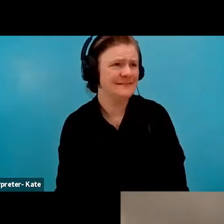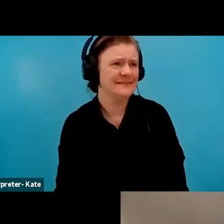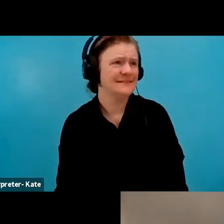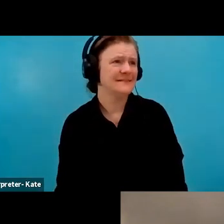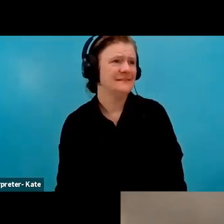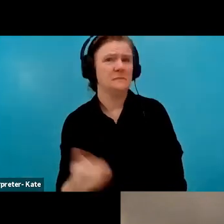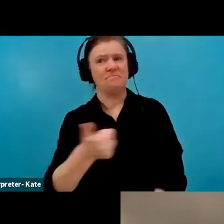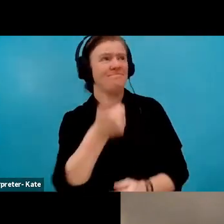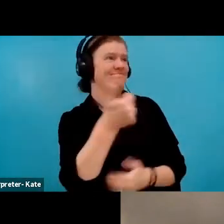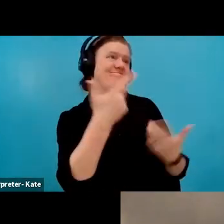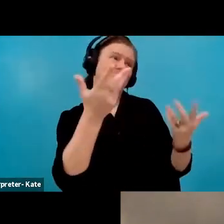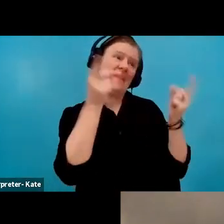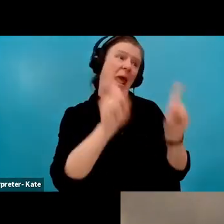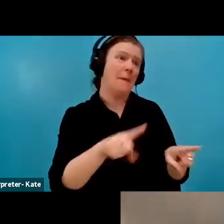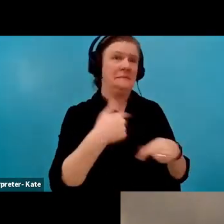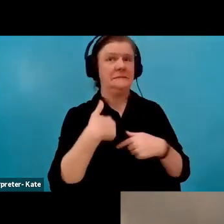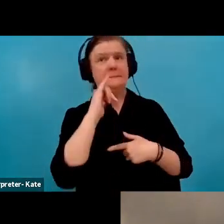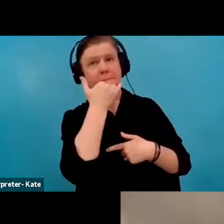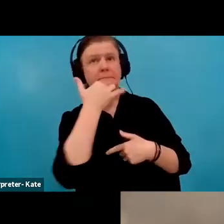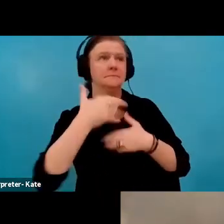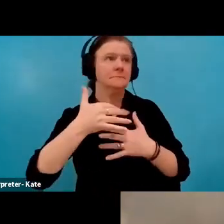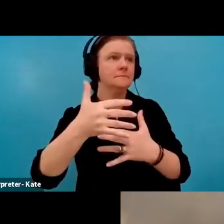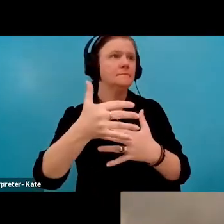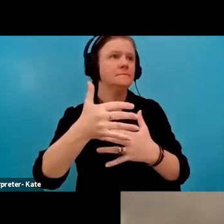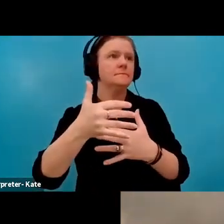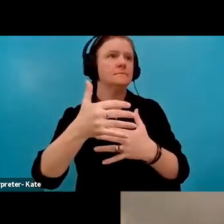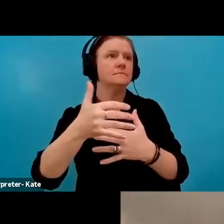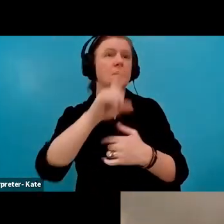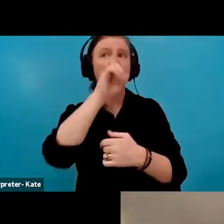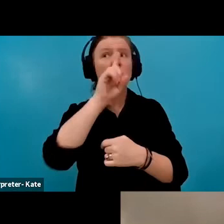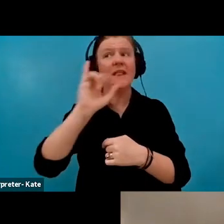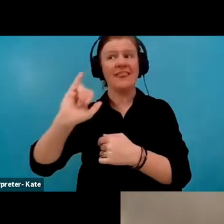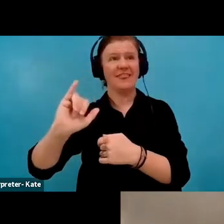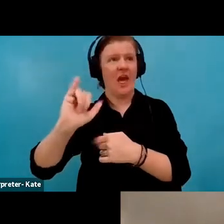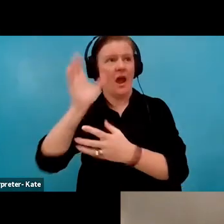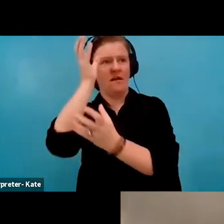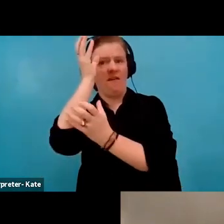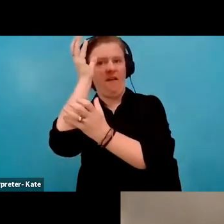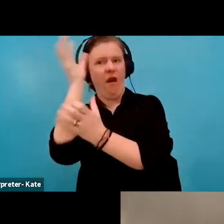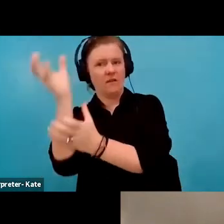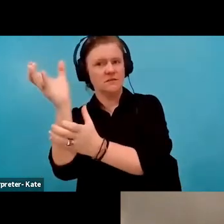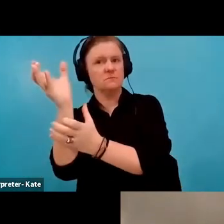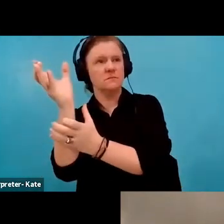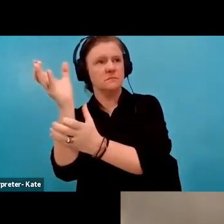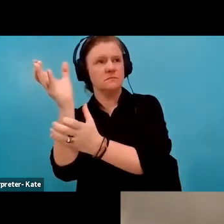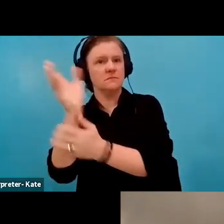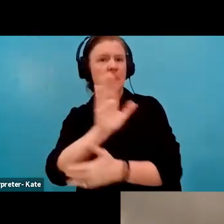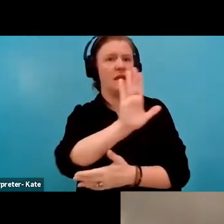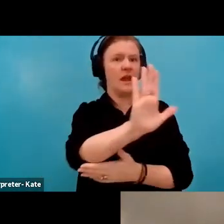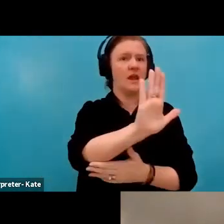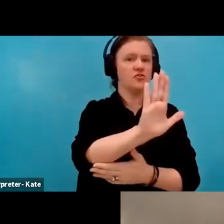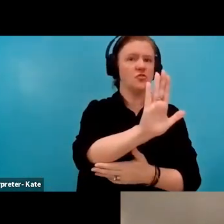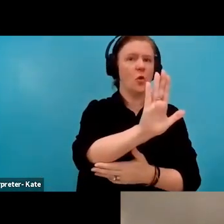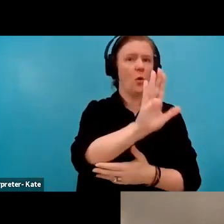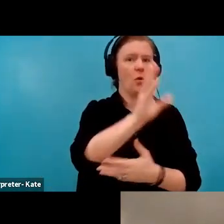how he's navigating that. And then that's really mirrored, I think. It's really mirrored in the way that you share your